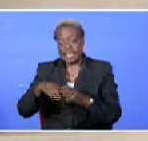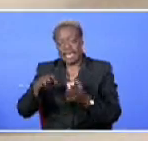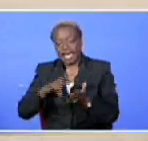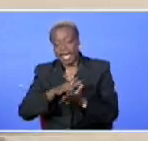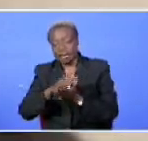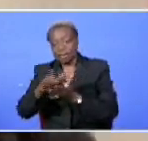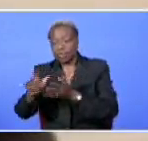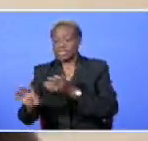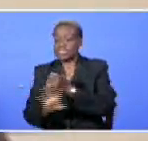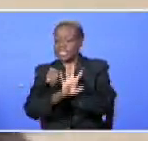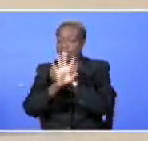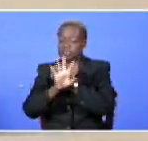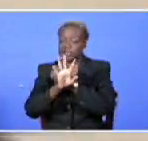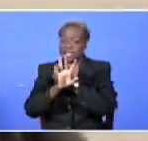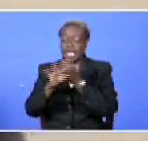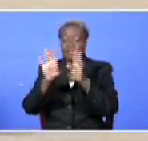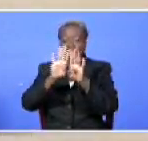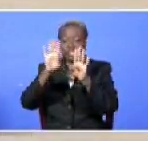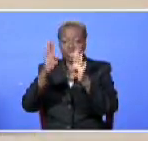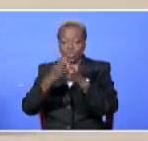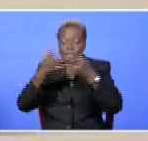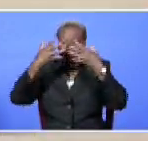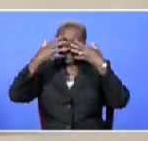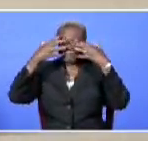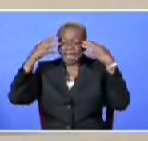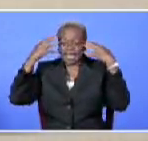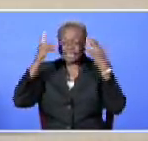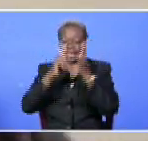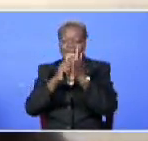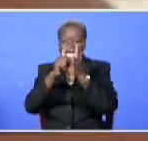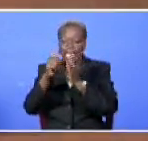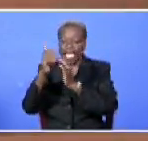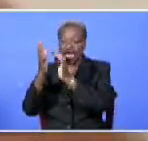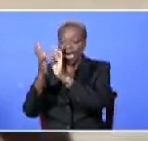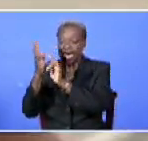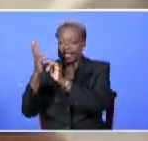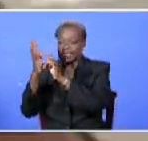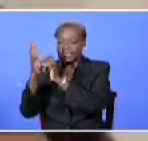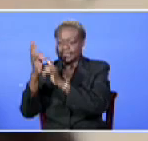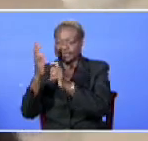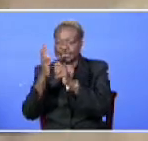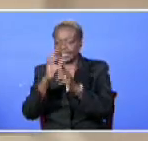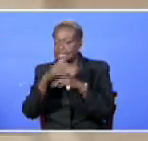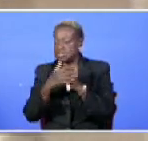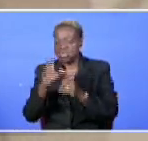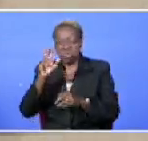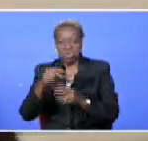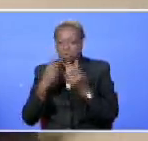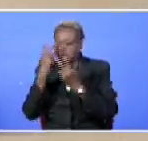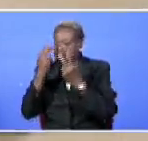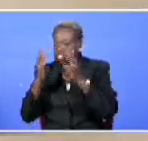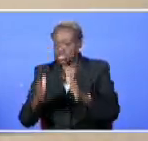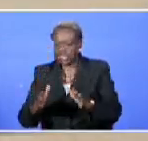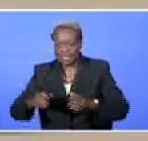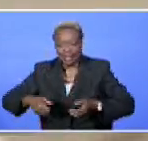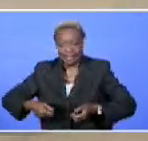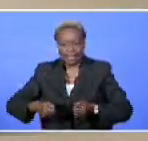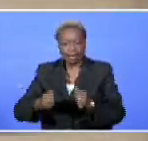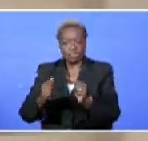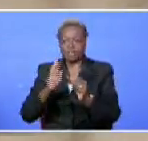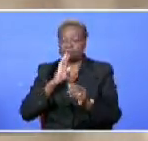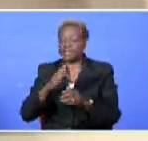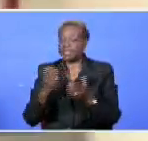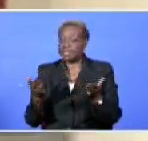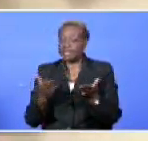and get a mask, you get hand sanitizer. There's no more visitors that are allowed to be here.